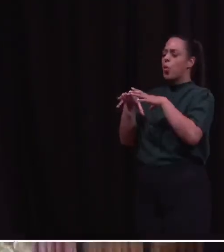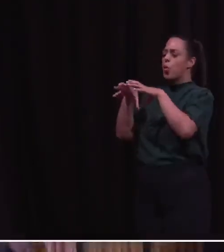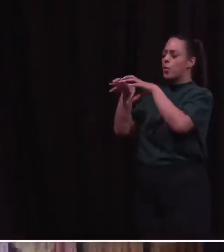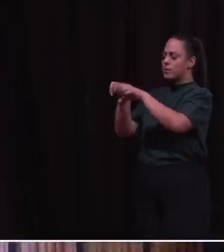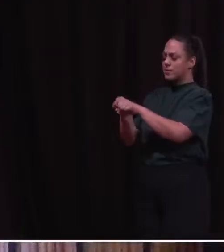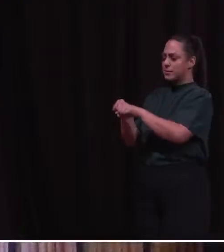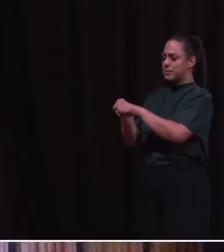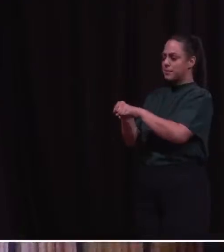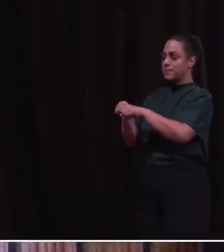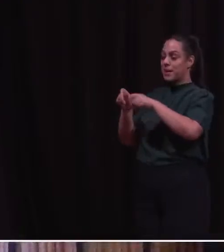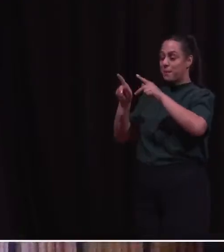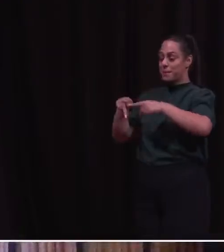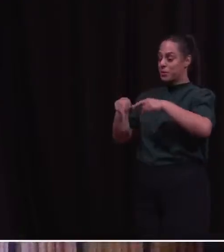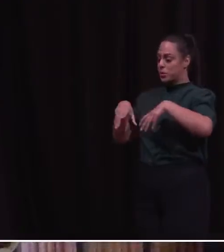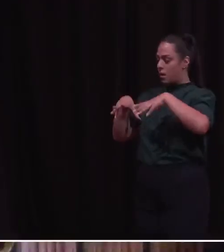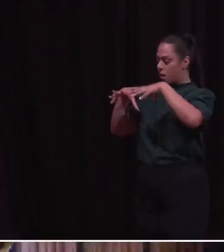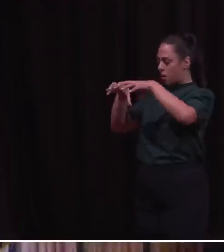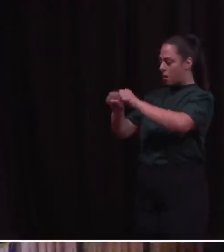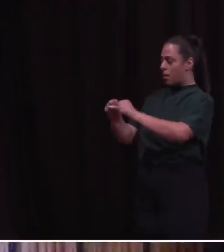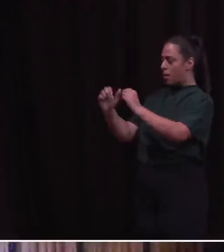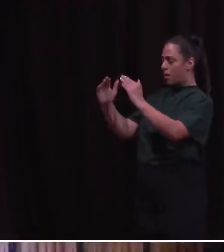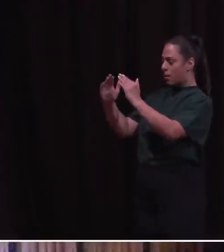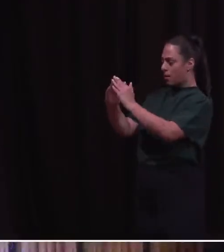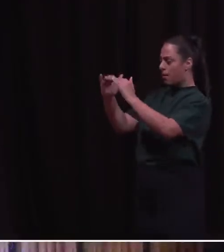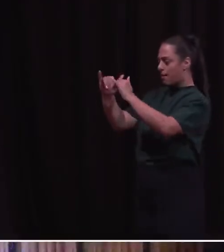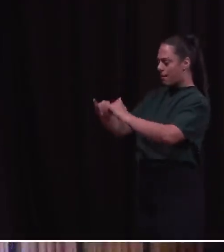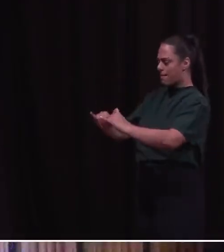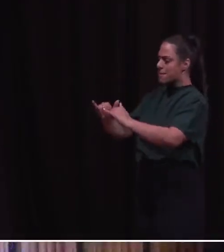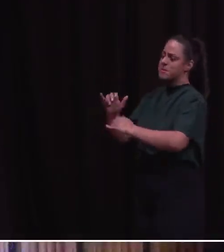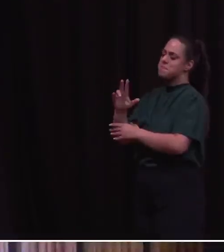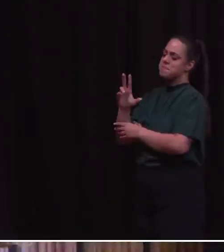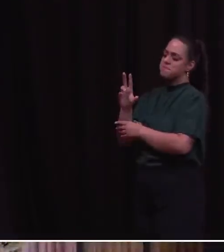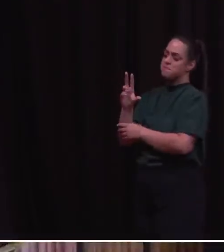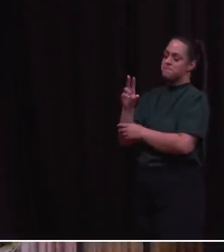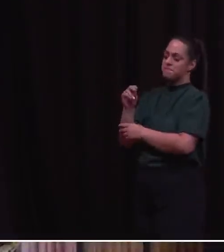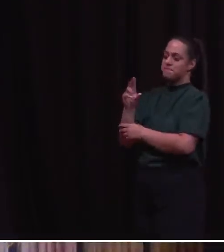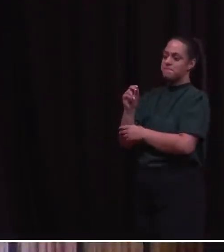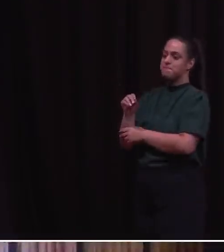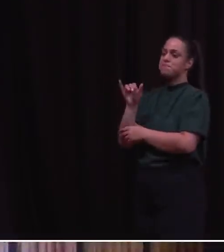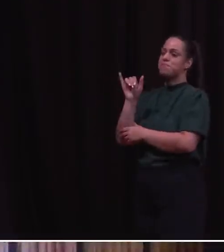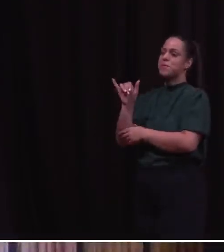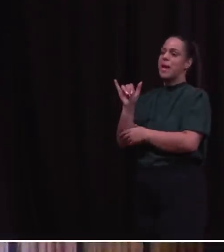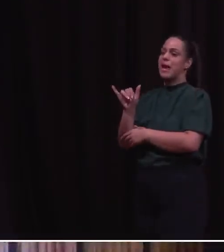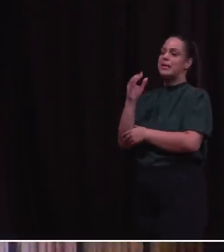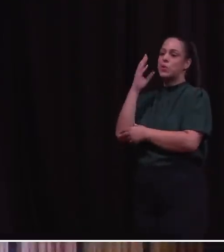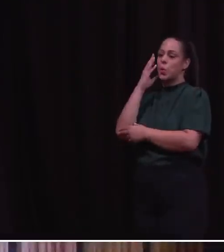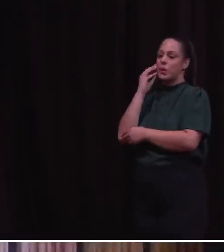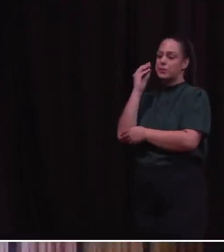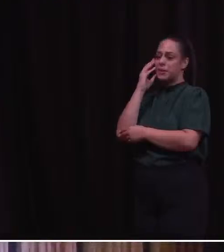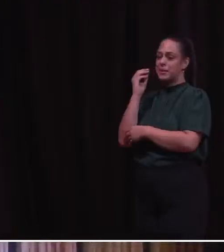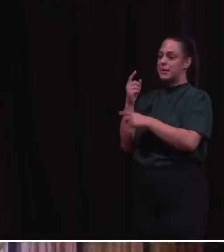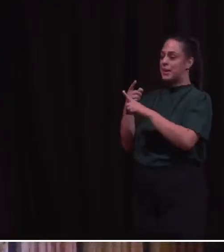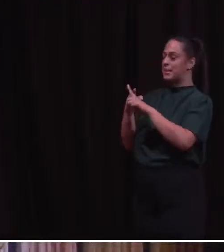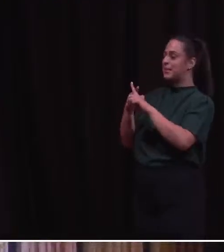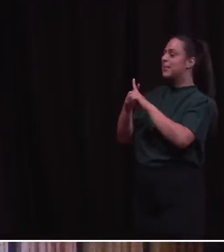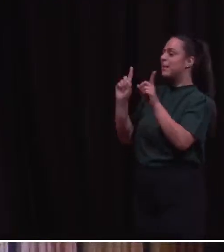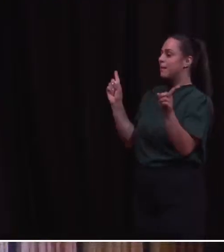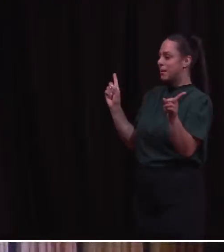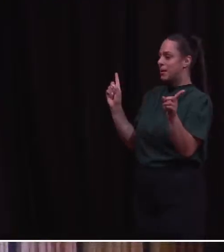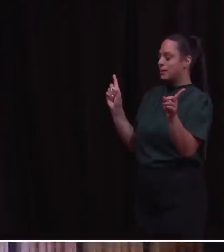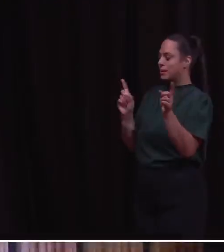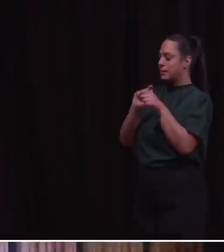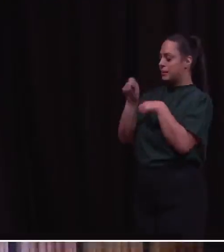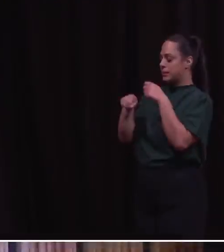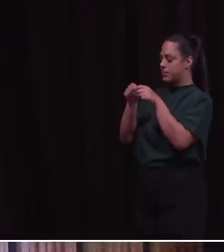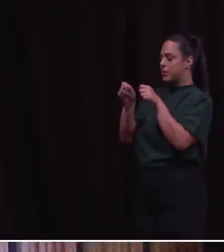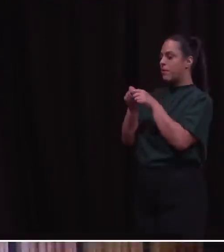which produces a totally different experience, especially on the land question,